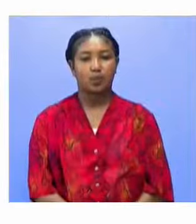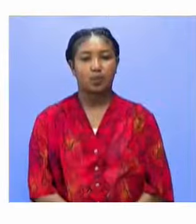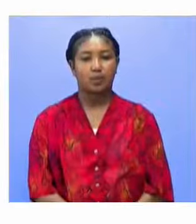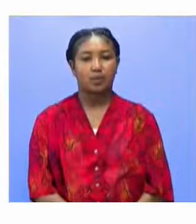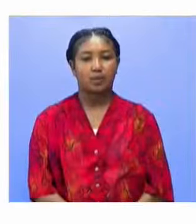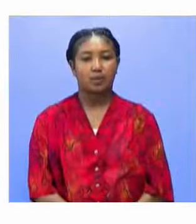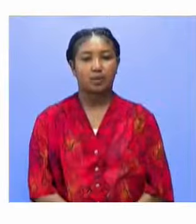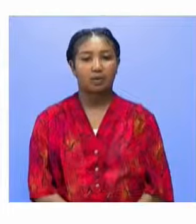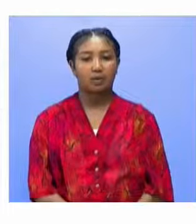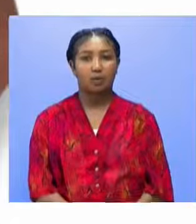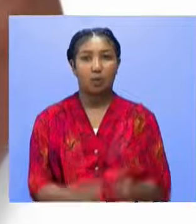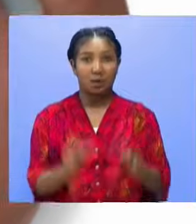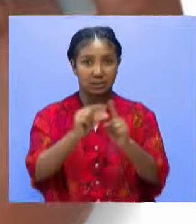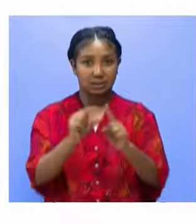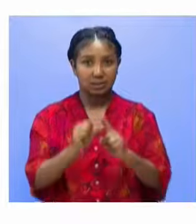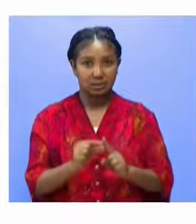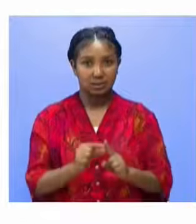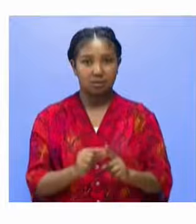on the